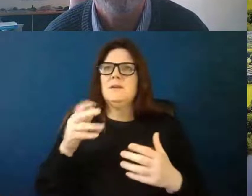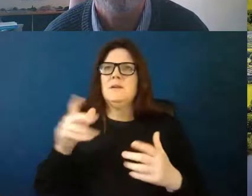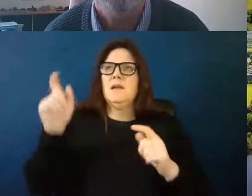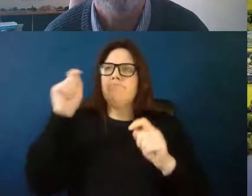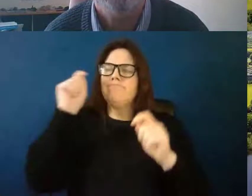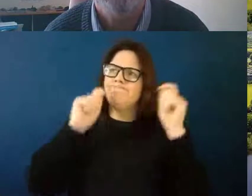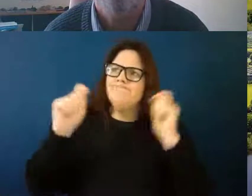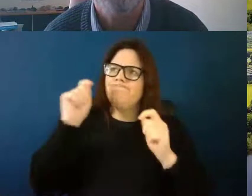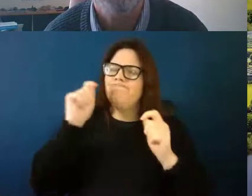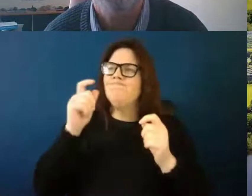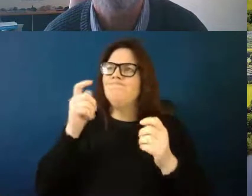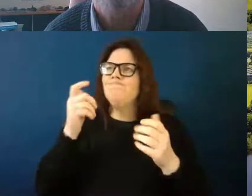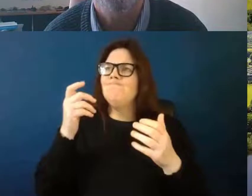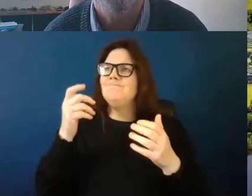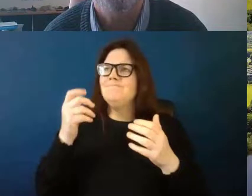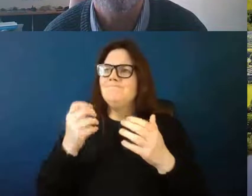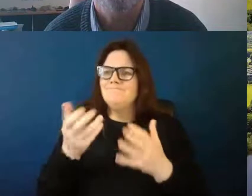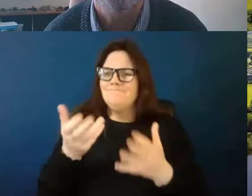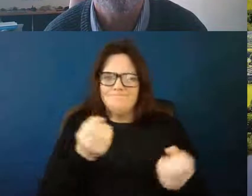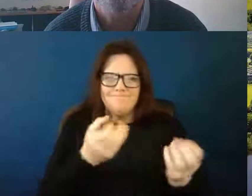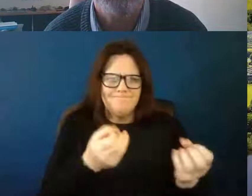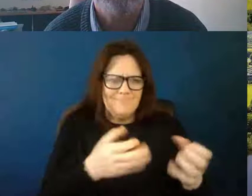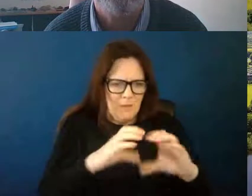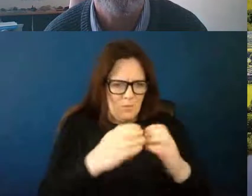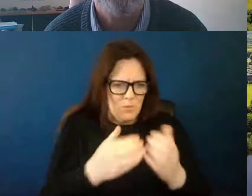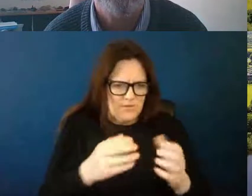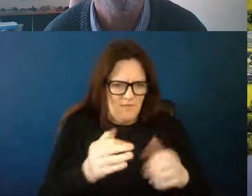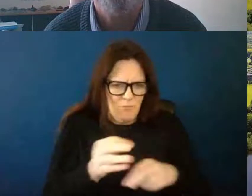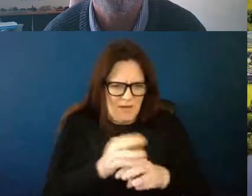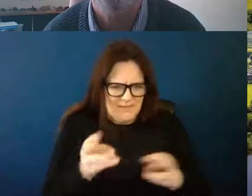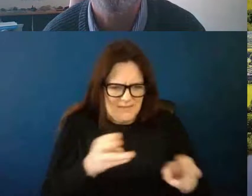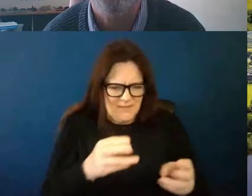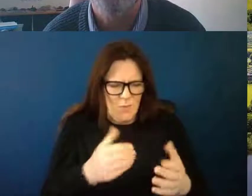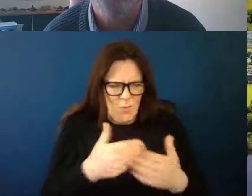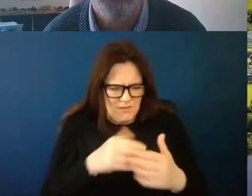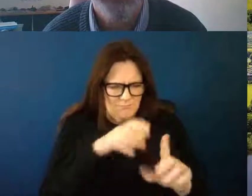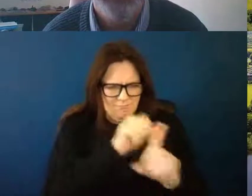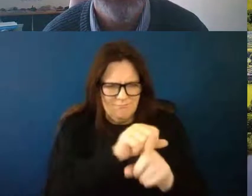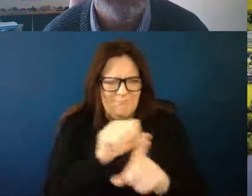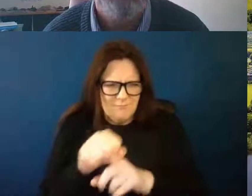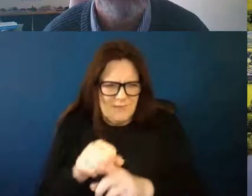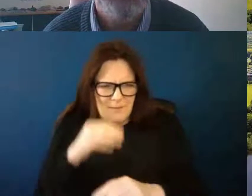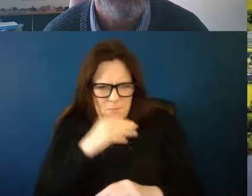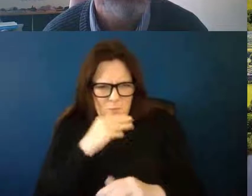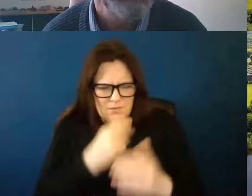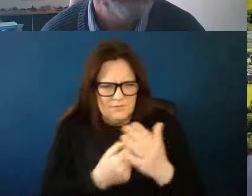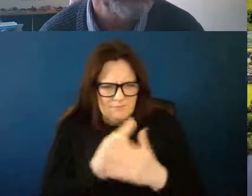considerations that are emerging within the community of practice. So, for example,